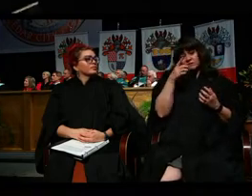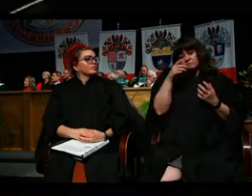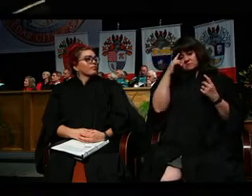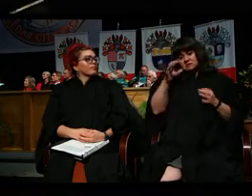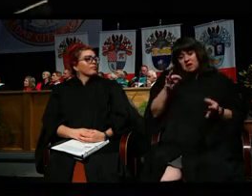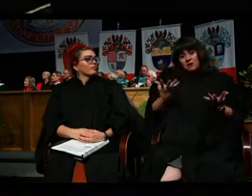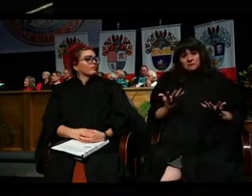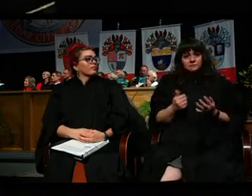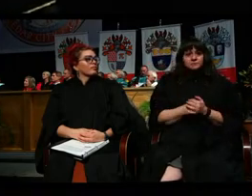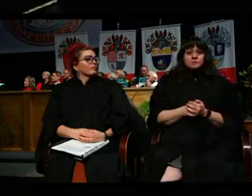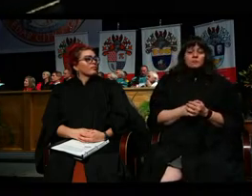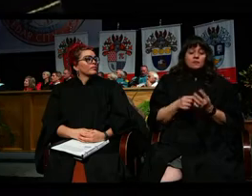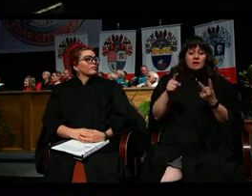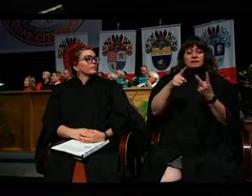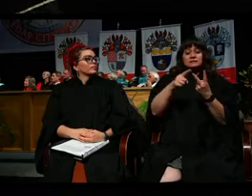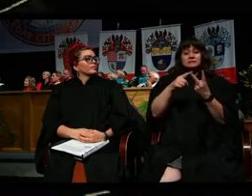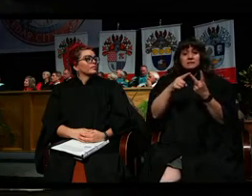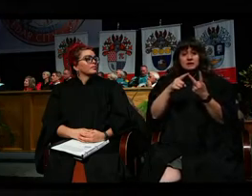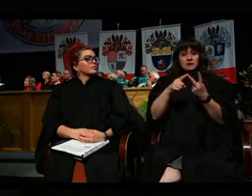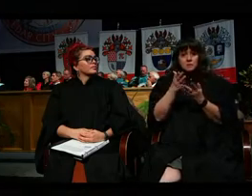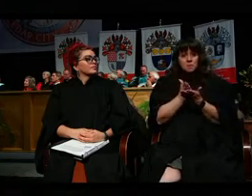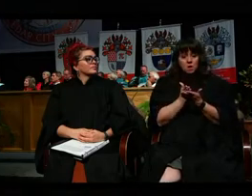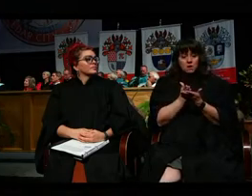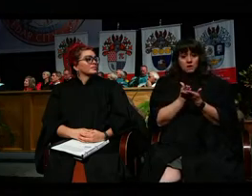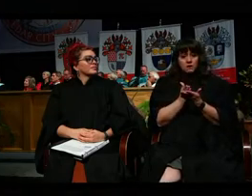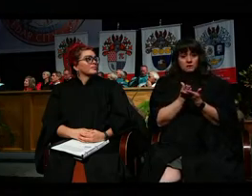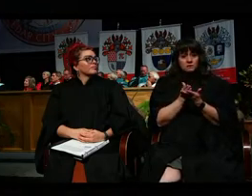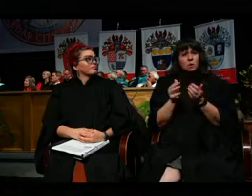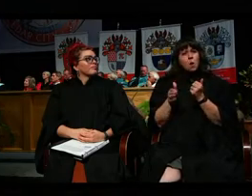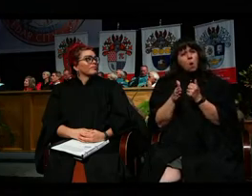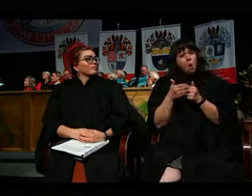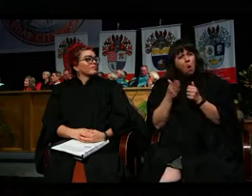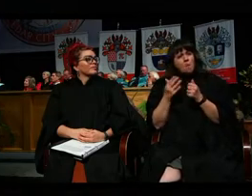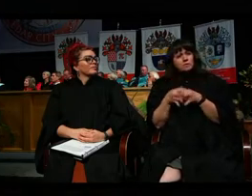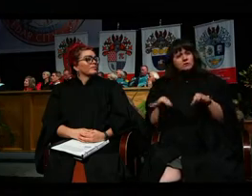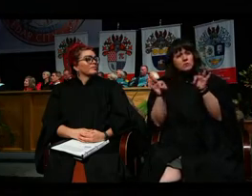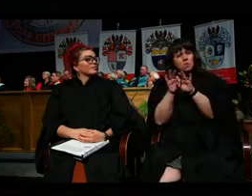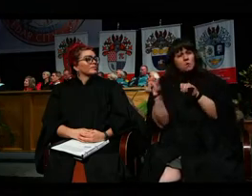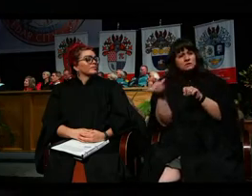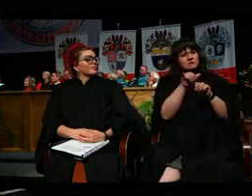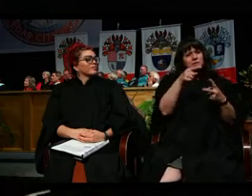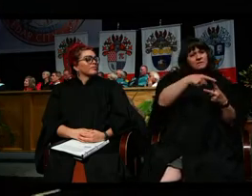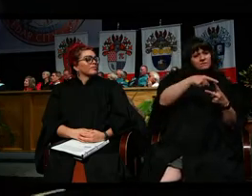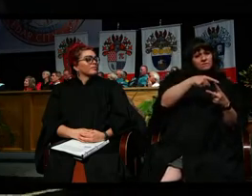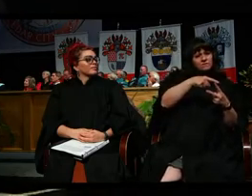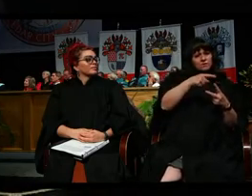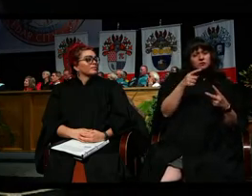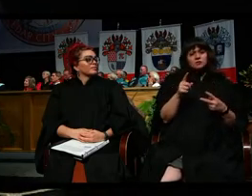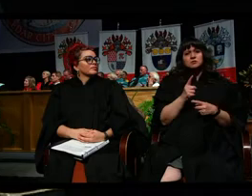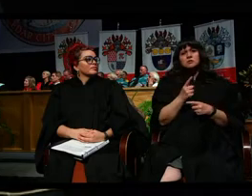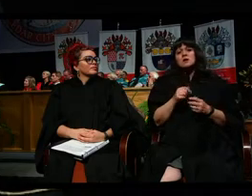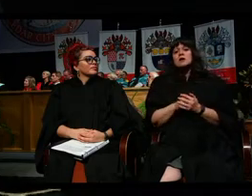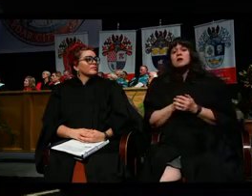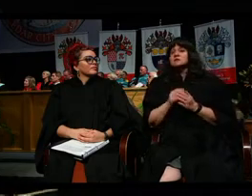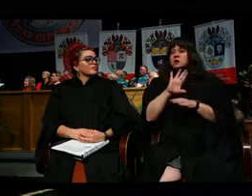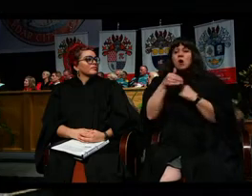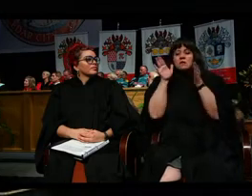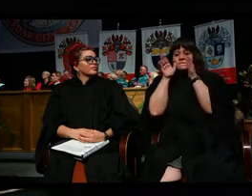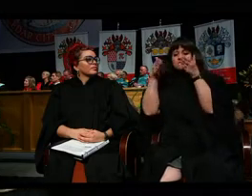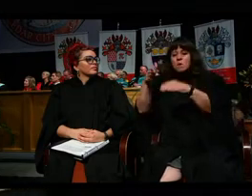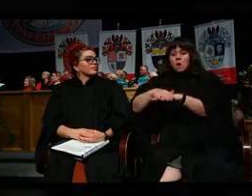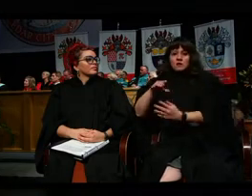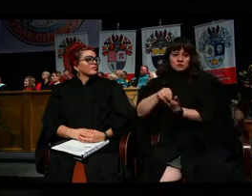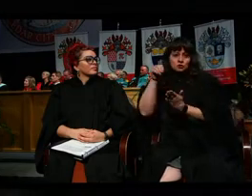Now, the second piece of this, I think, is almost as important as the first. First, it's all about students.